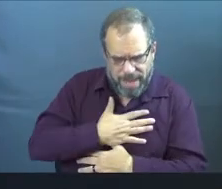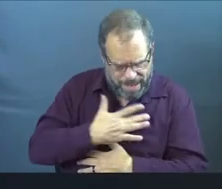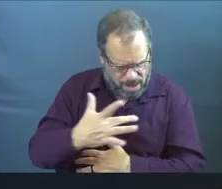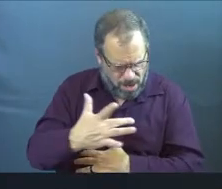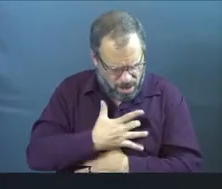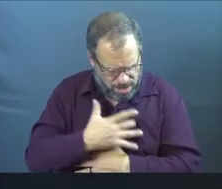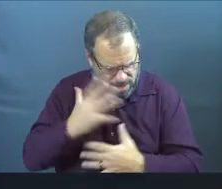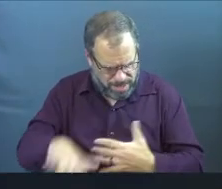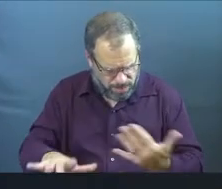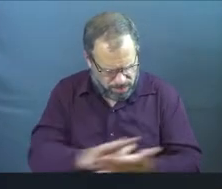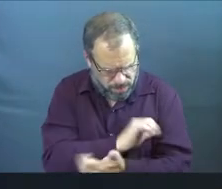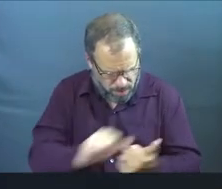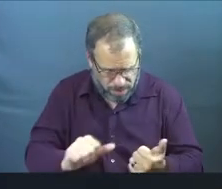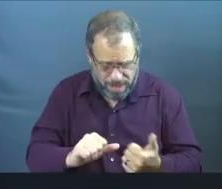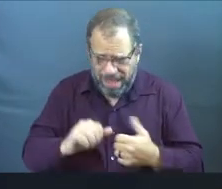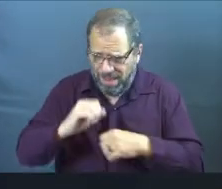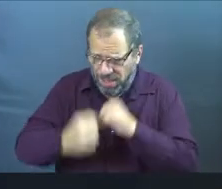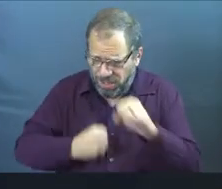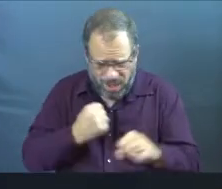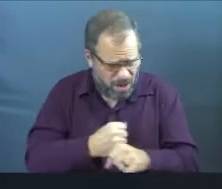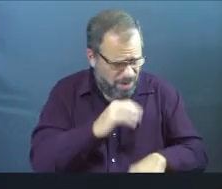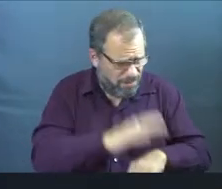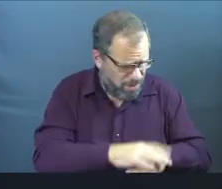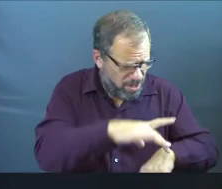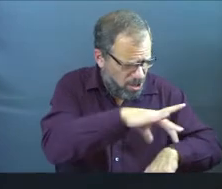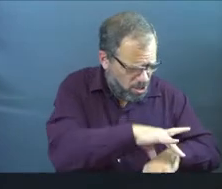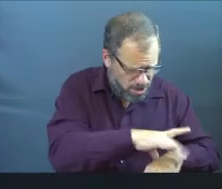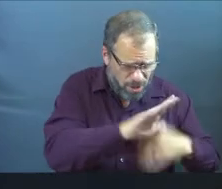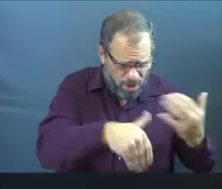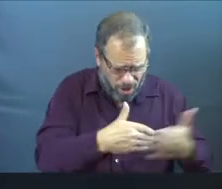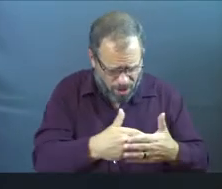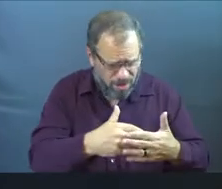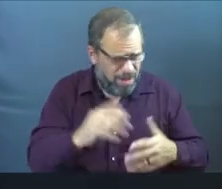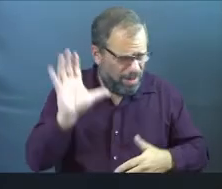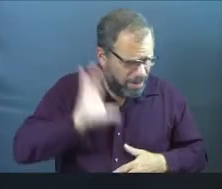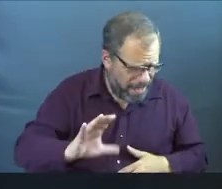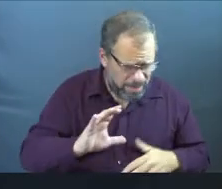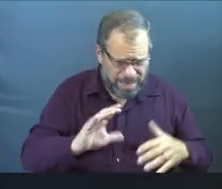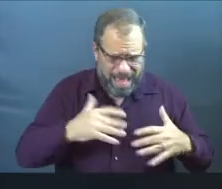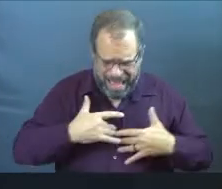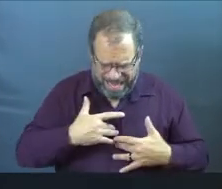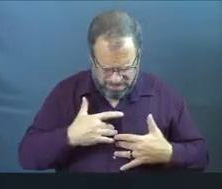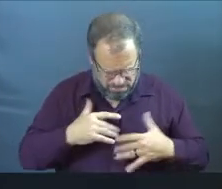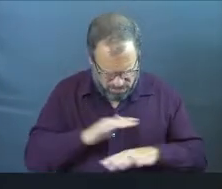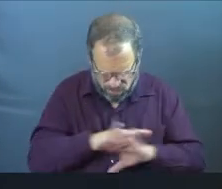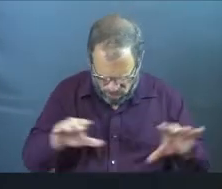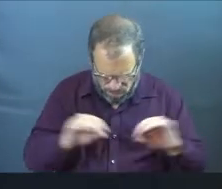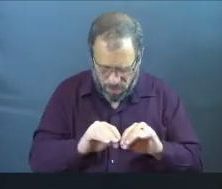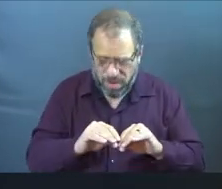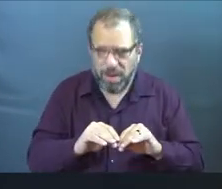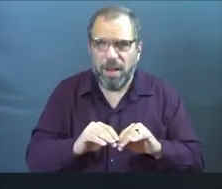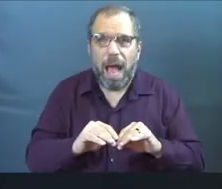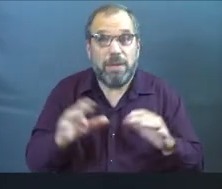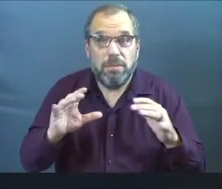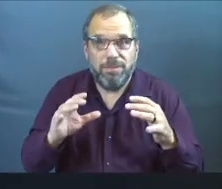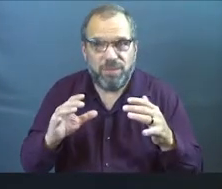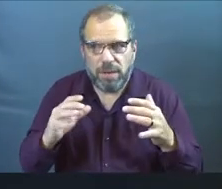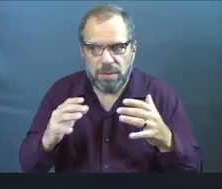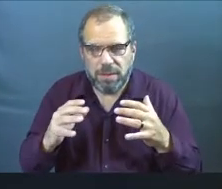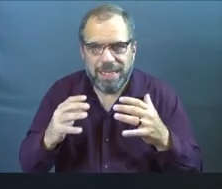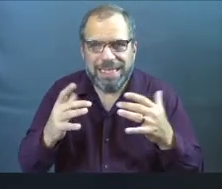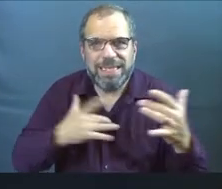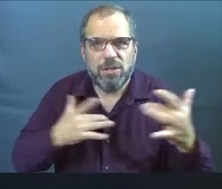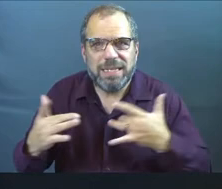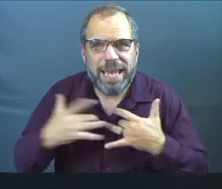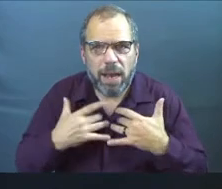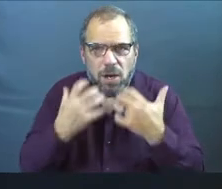heart. The sorrow I felt for the things of the past, for those of the past, I feel no more, not because there's not care, but because